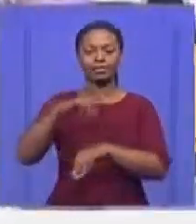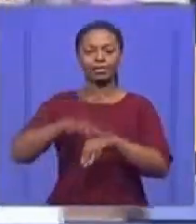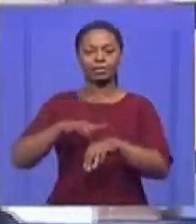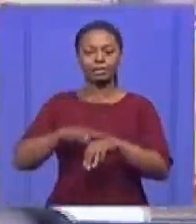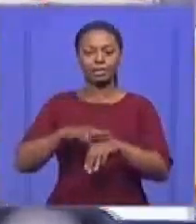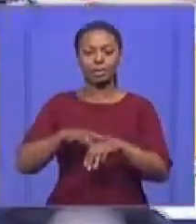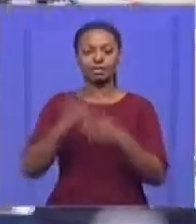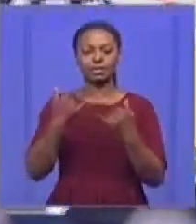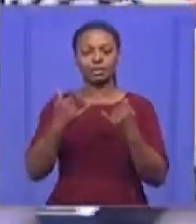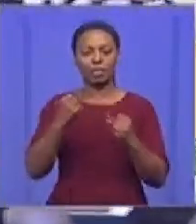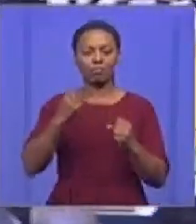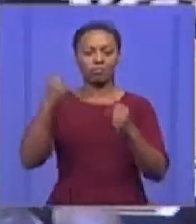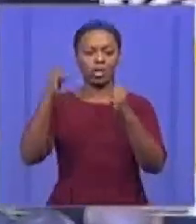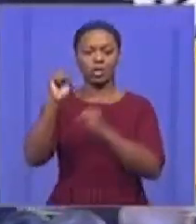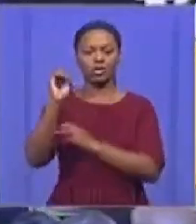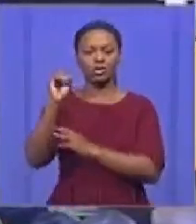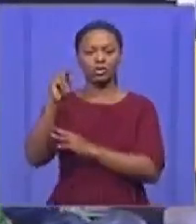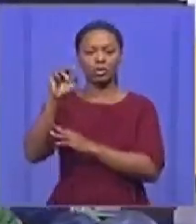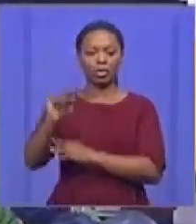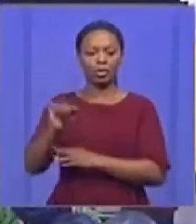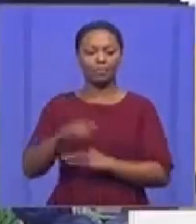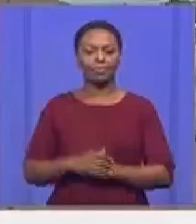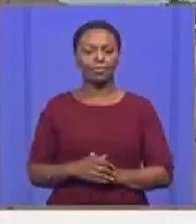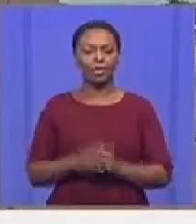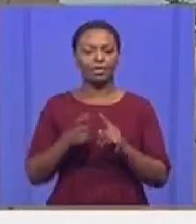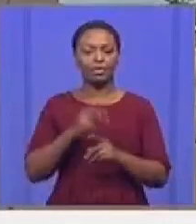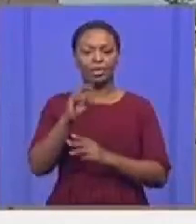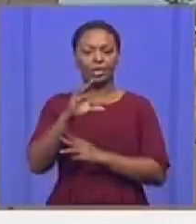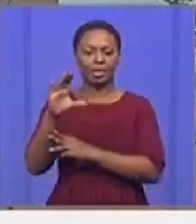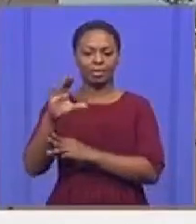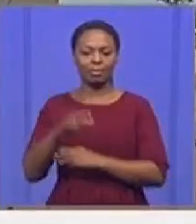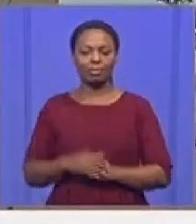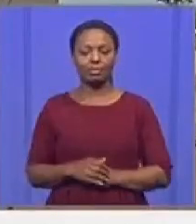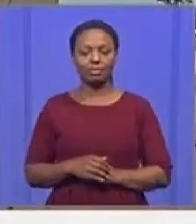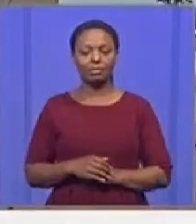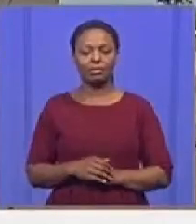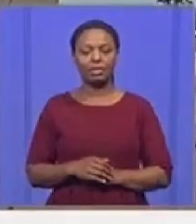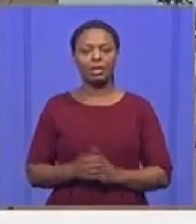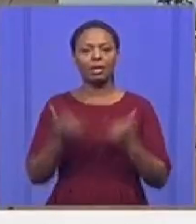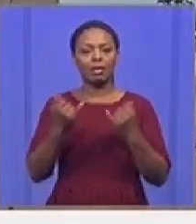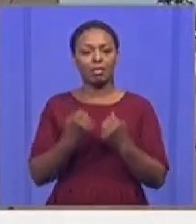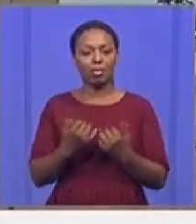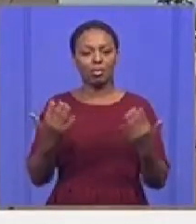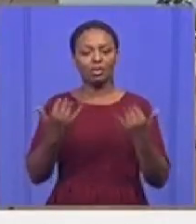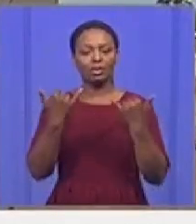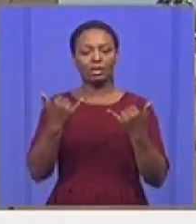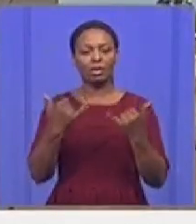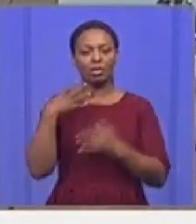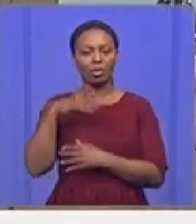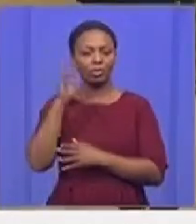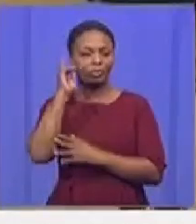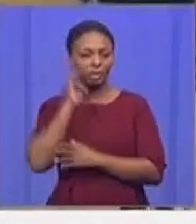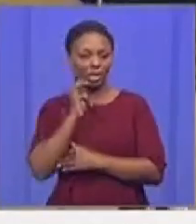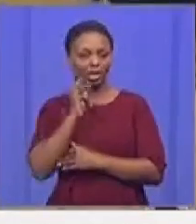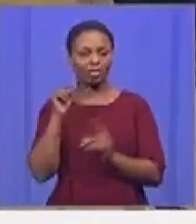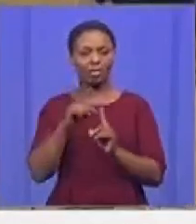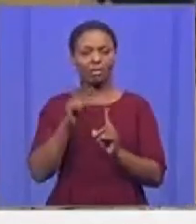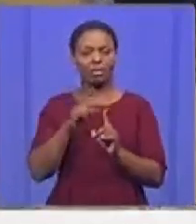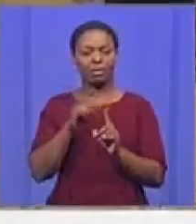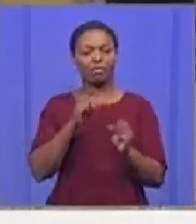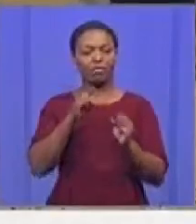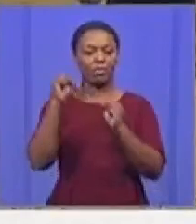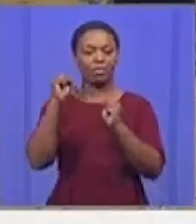a se kokomala jaaka tonakgolo ya Northern Cape. Baagi ba ne go sale gale ba bega fa ba batla go utlwa tonakgolo a bua ka amano a